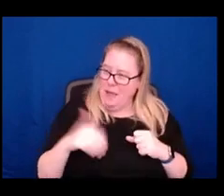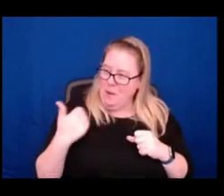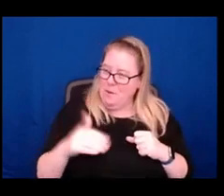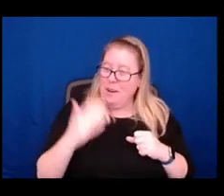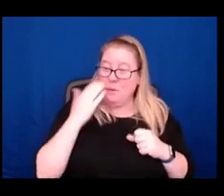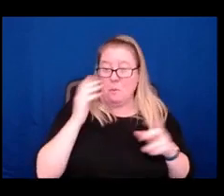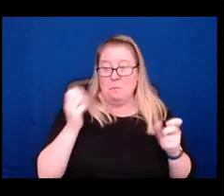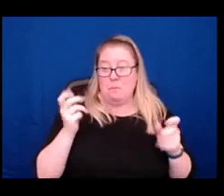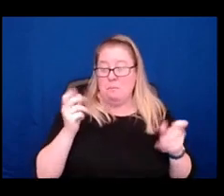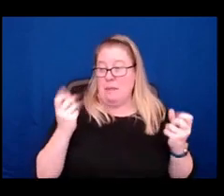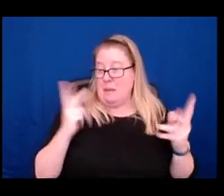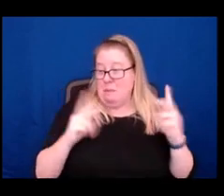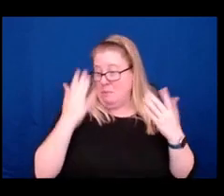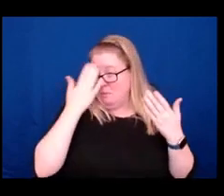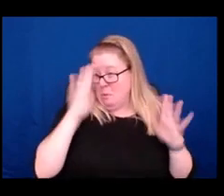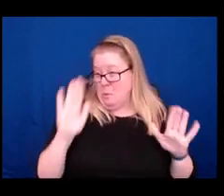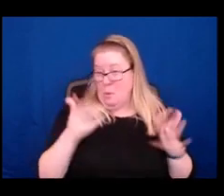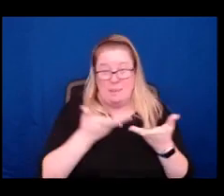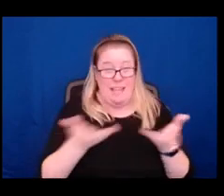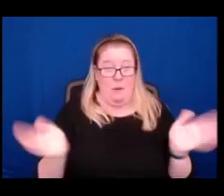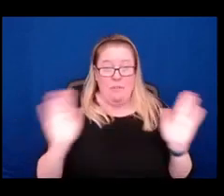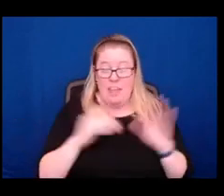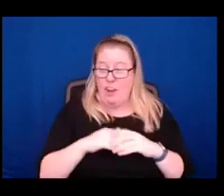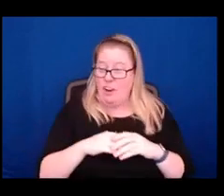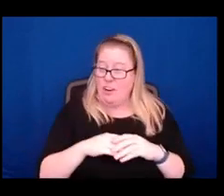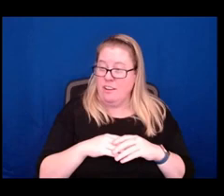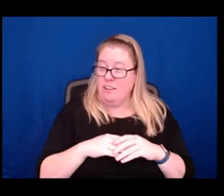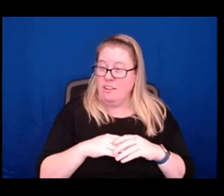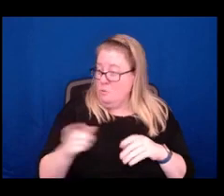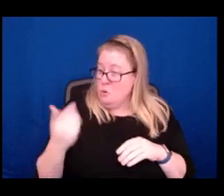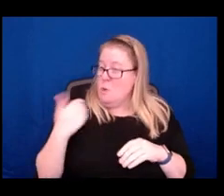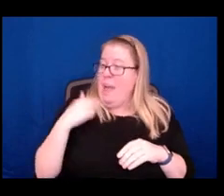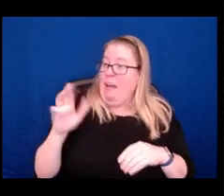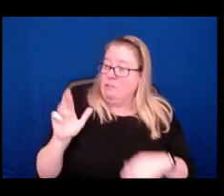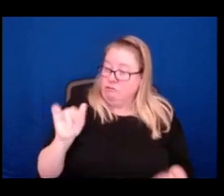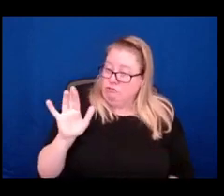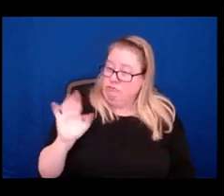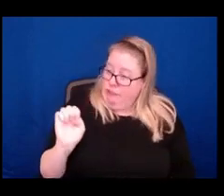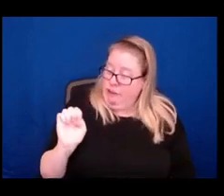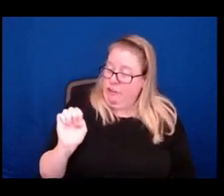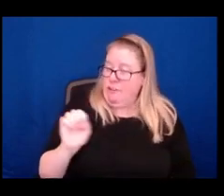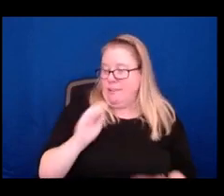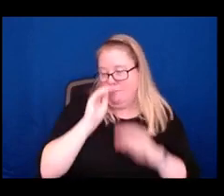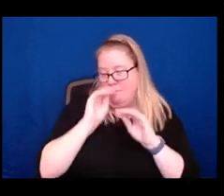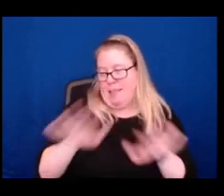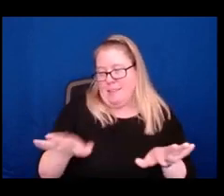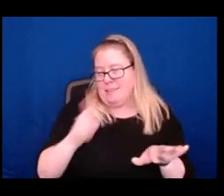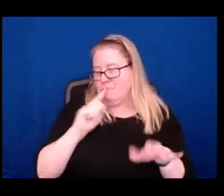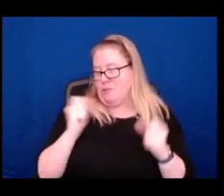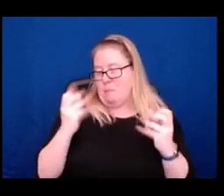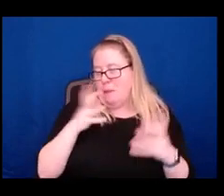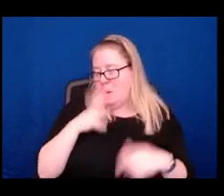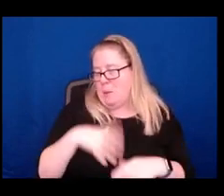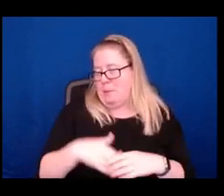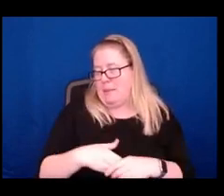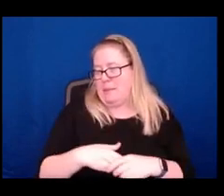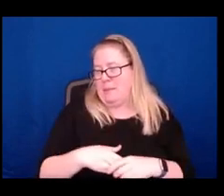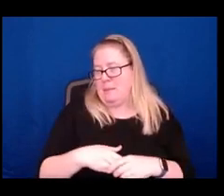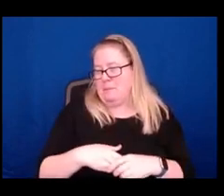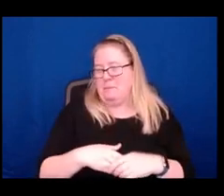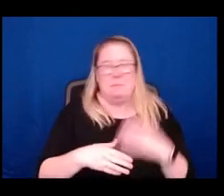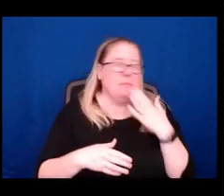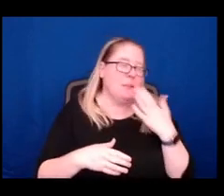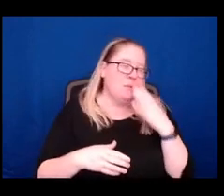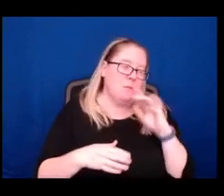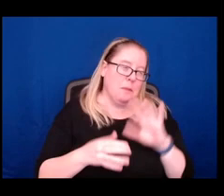people don't know exists. I think exactly. What you have is really rare and a blessing to many women, I'm sure. Yeah. Thank you for